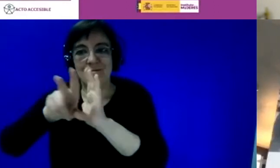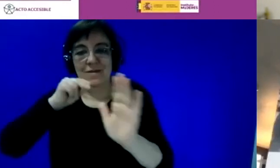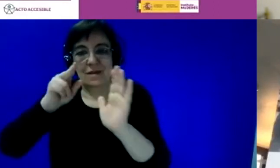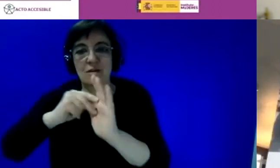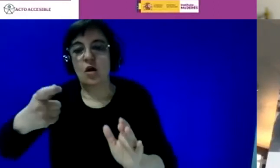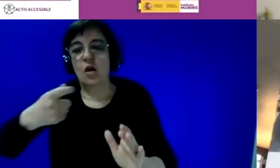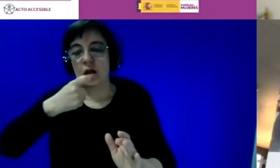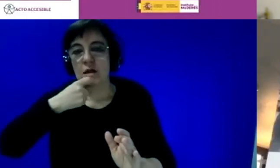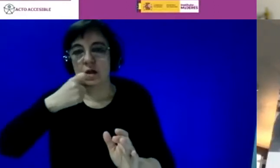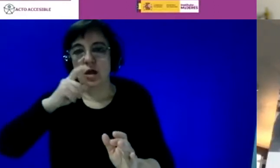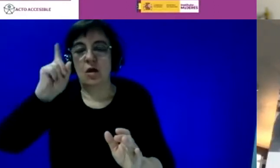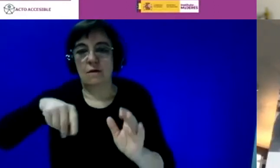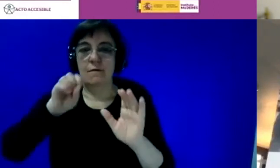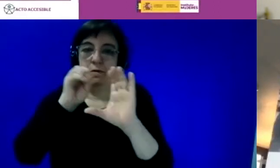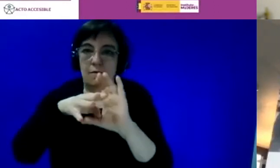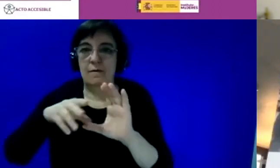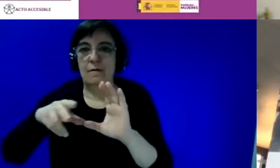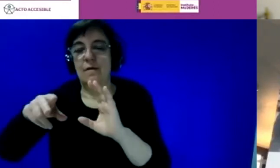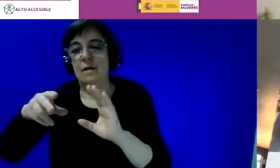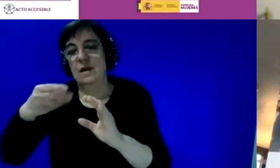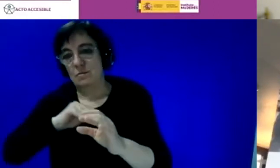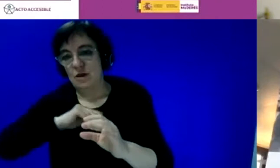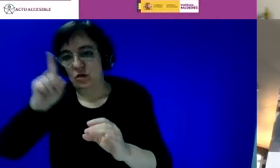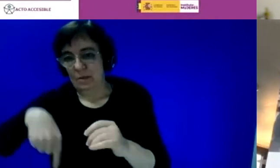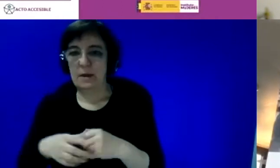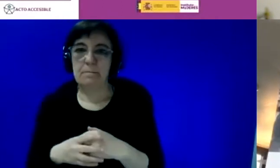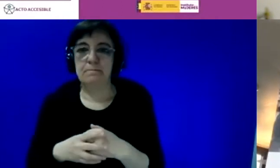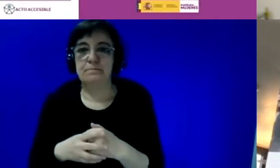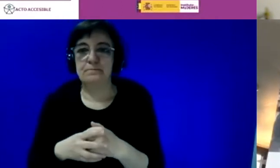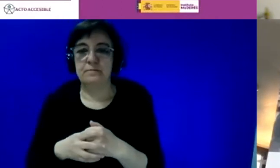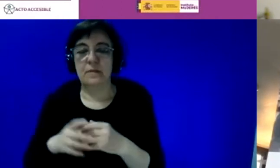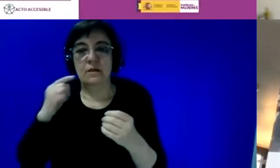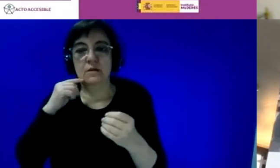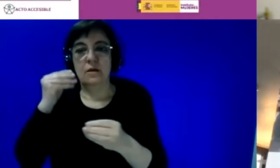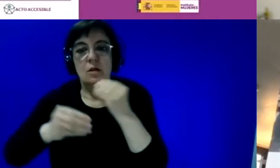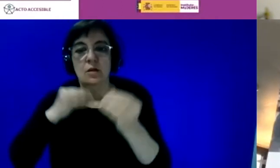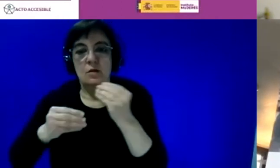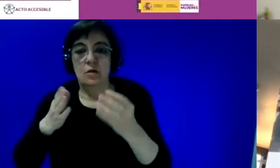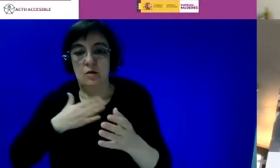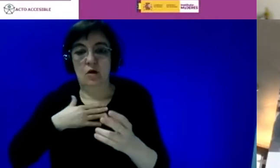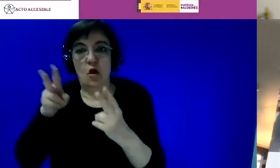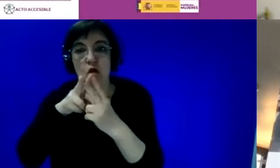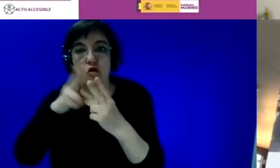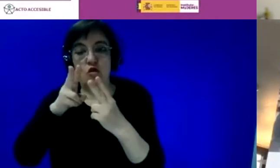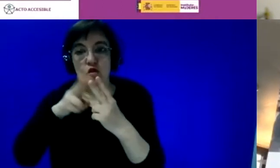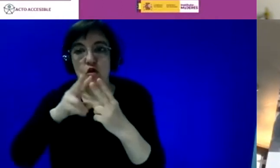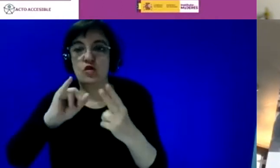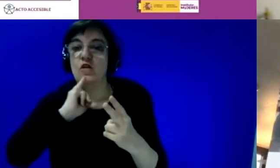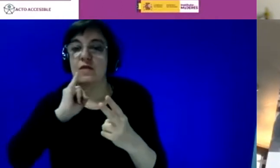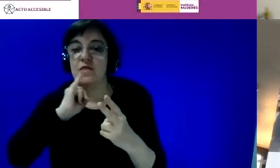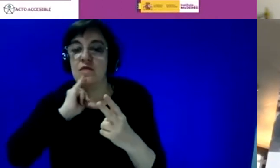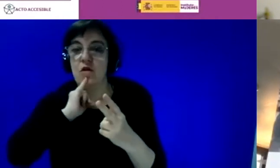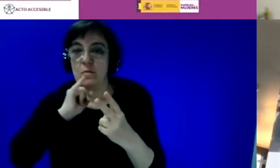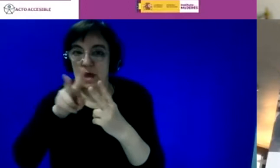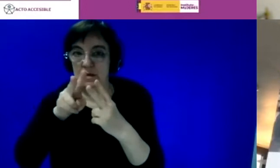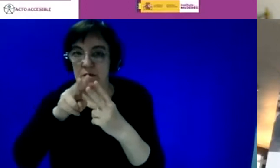and there will be a video of the seminar posted in English and in Spanish. We are offering the